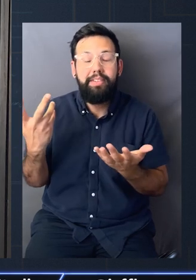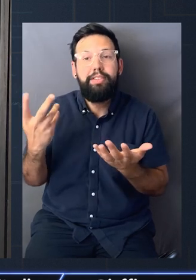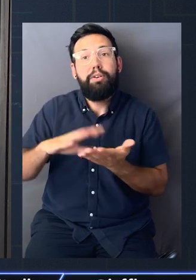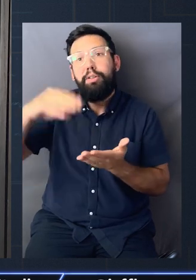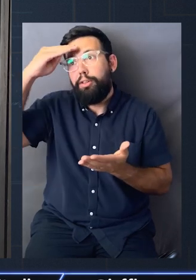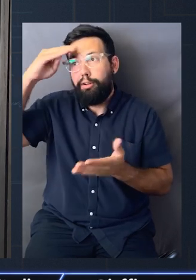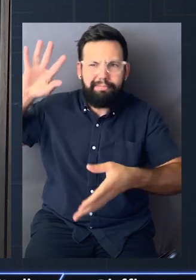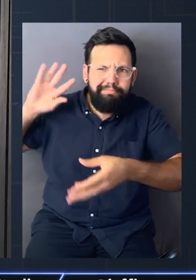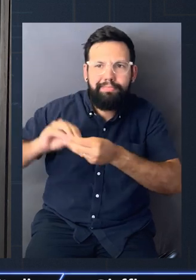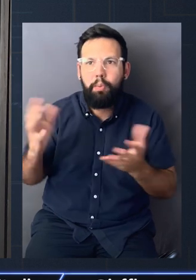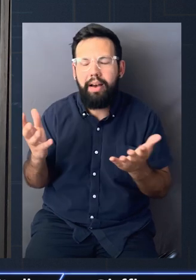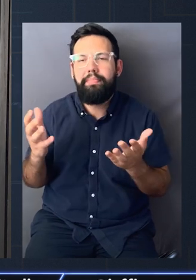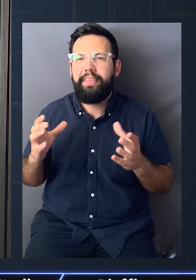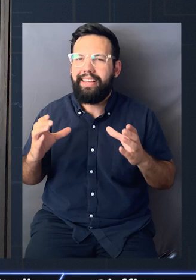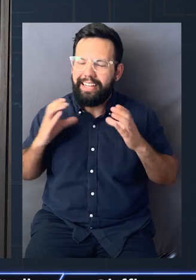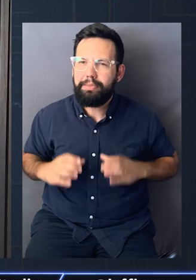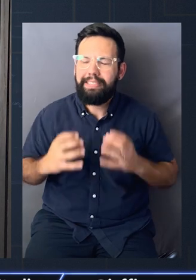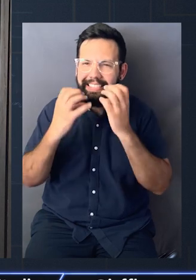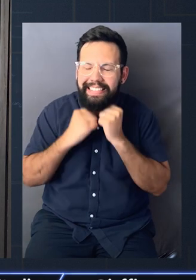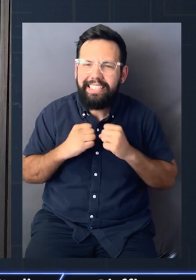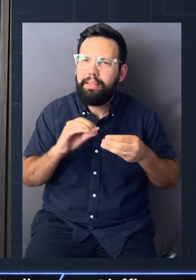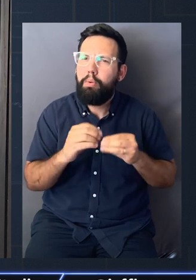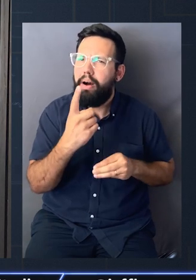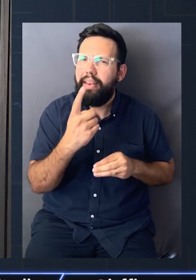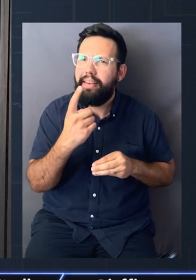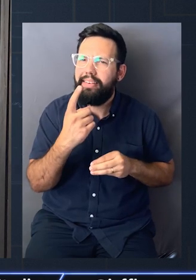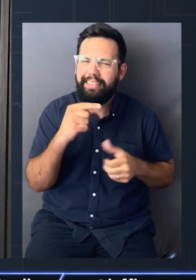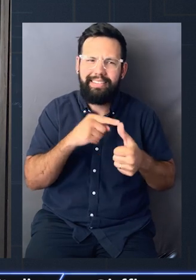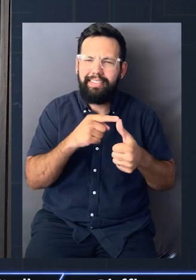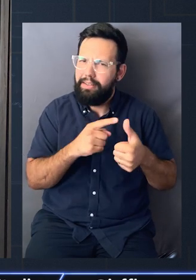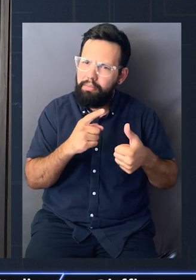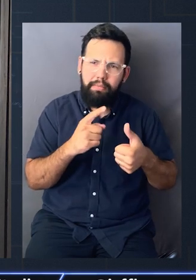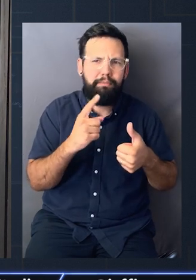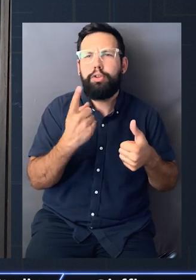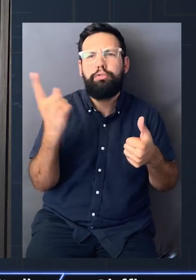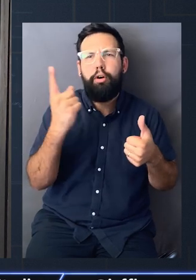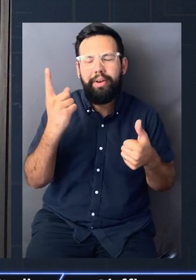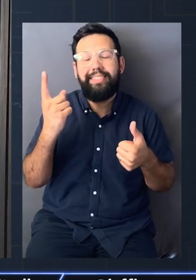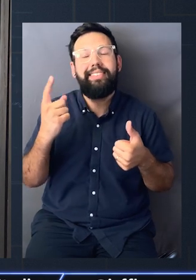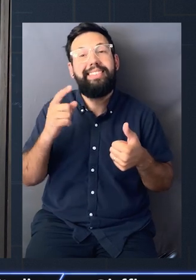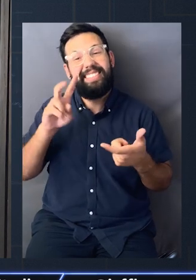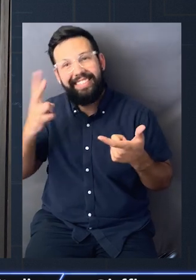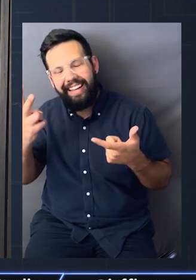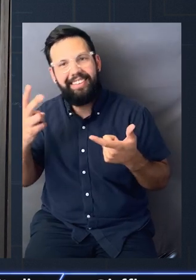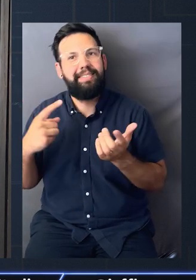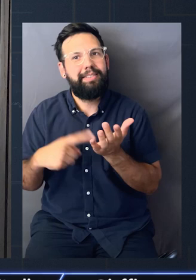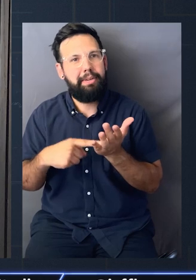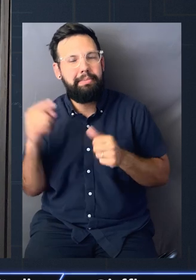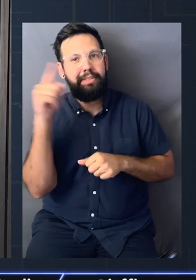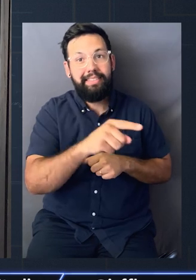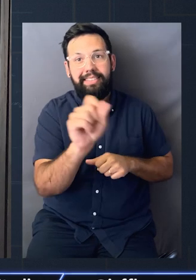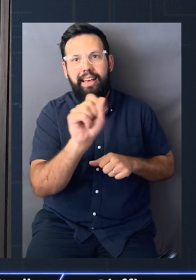from all this? Well, I really learned that customers matter. You always have to put them first. But I also learned that sometimes you get to the Emerald City and